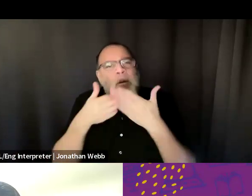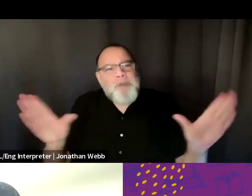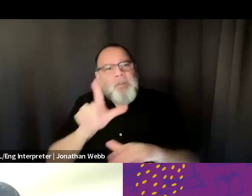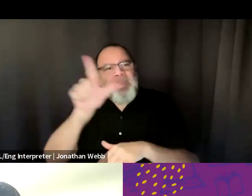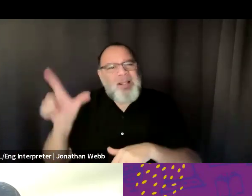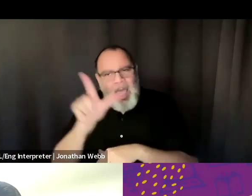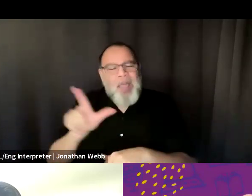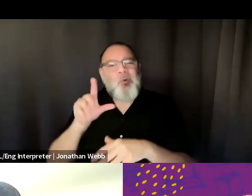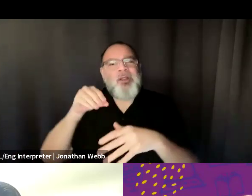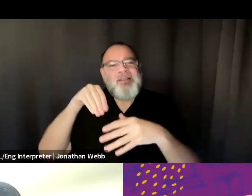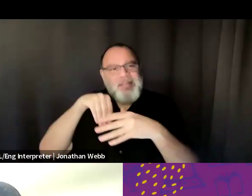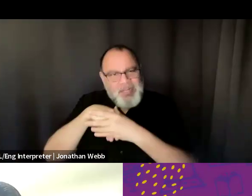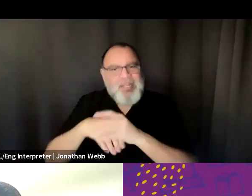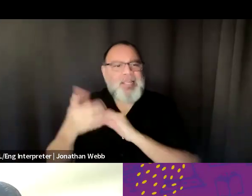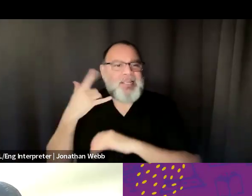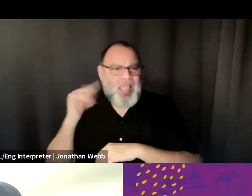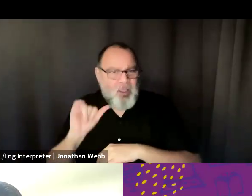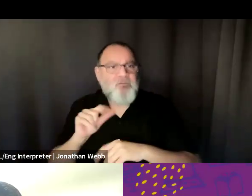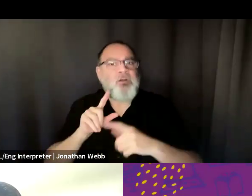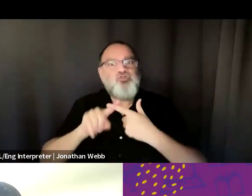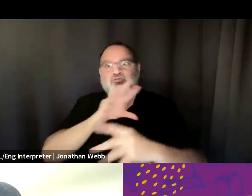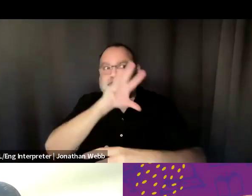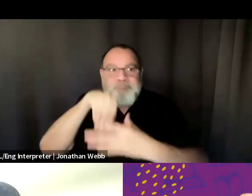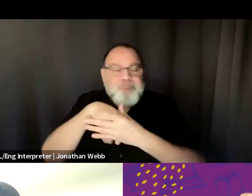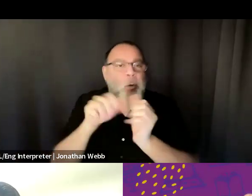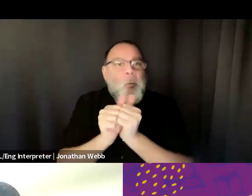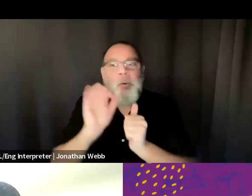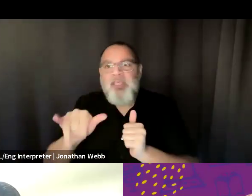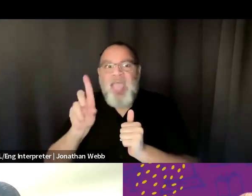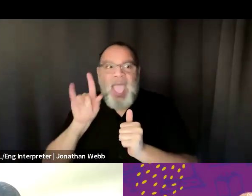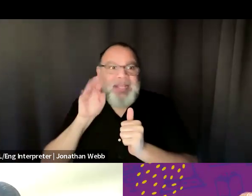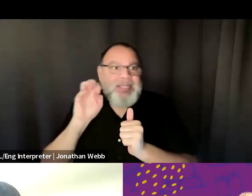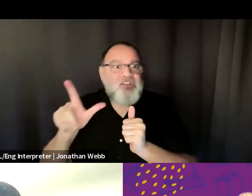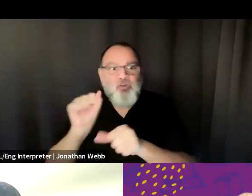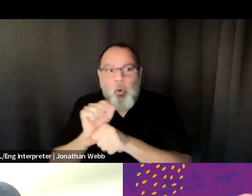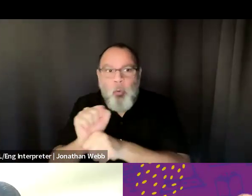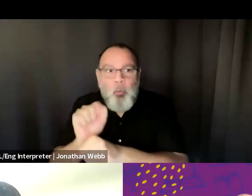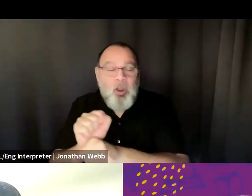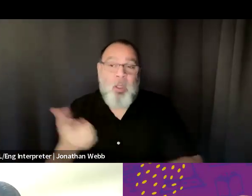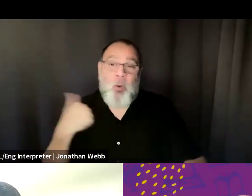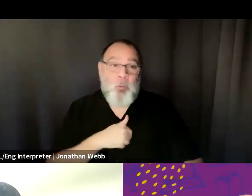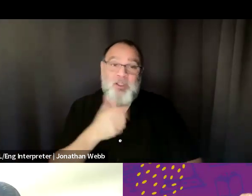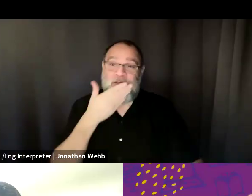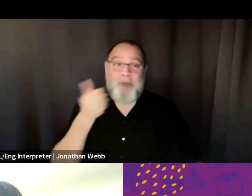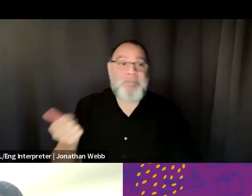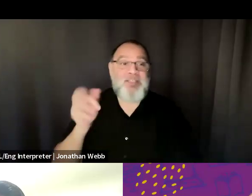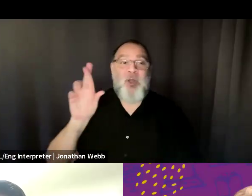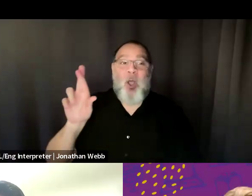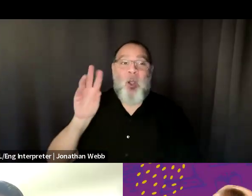central player in the digital inclusion work, and direct funding our ways whenever possible. We are like the best return on investment, I think.